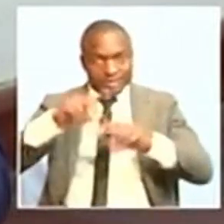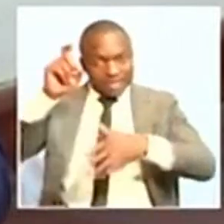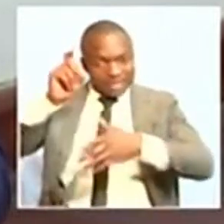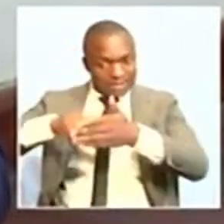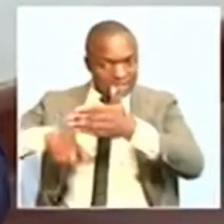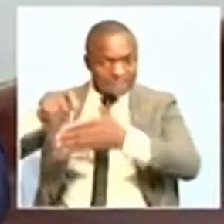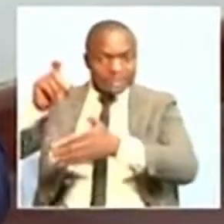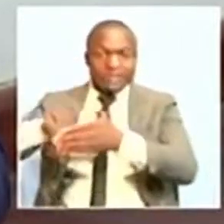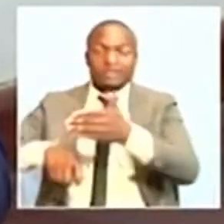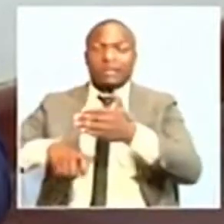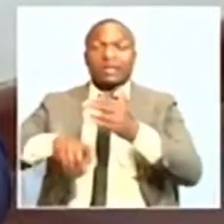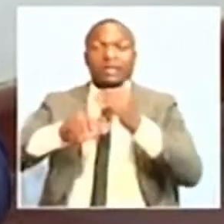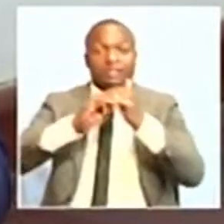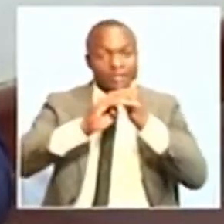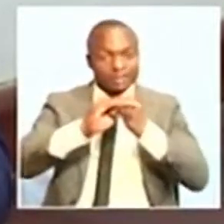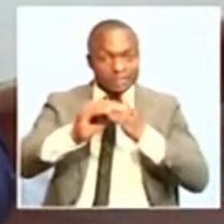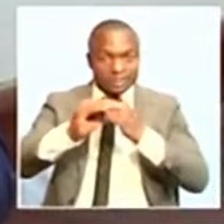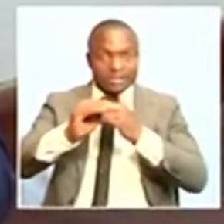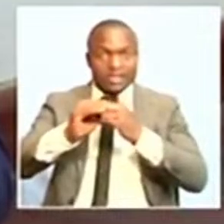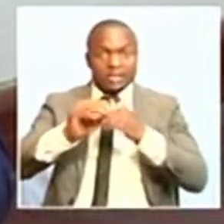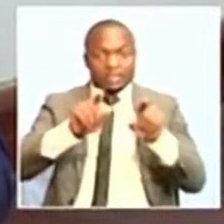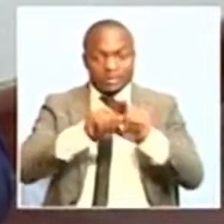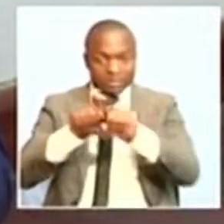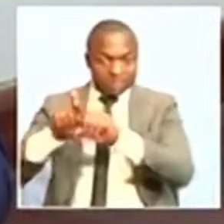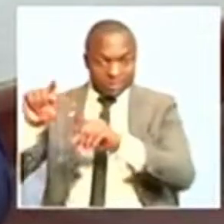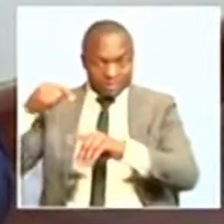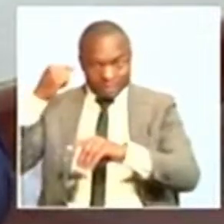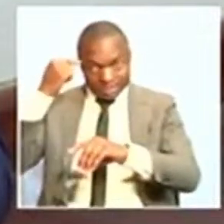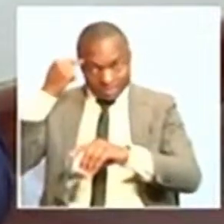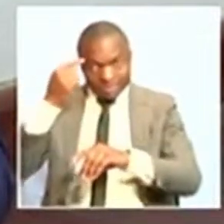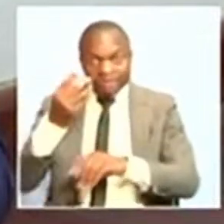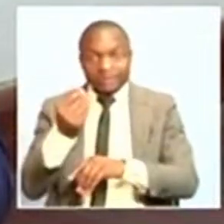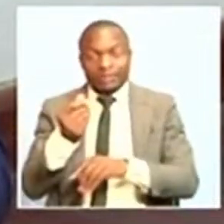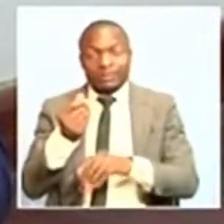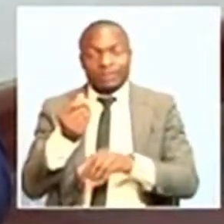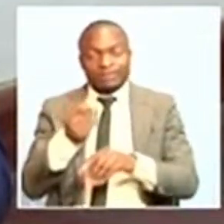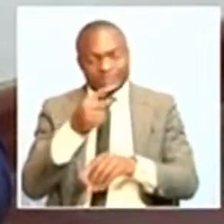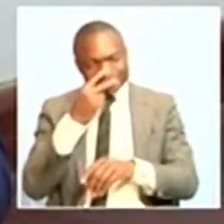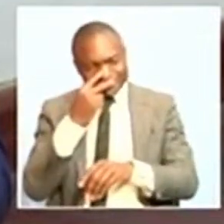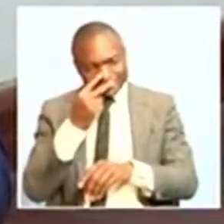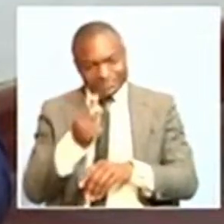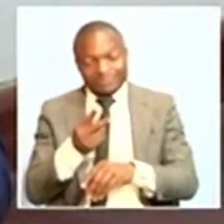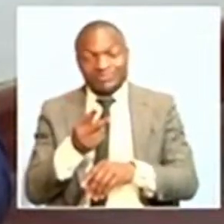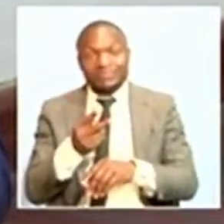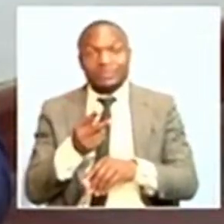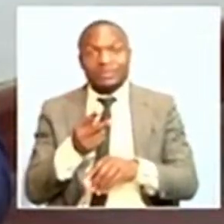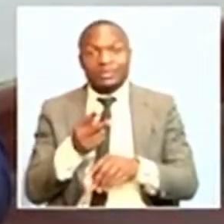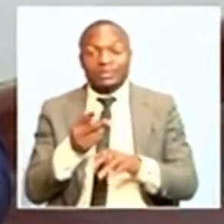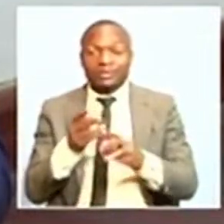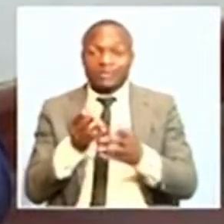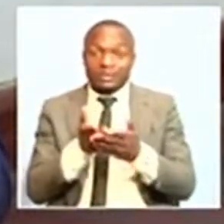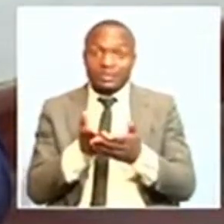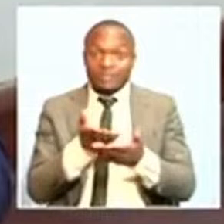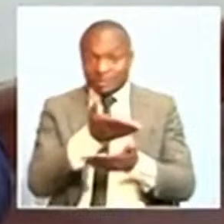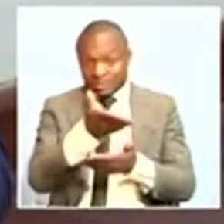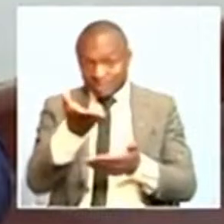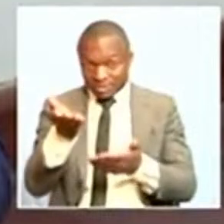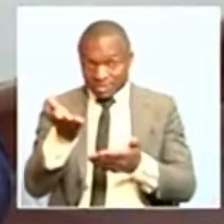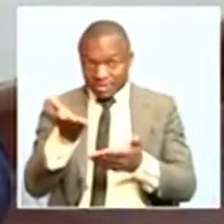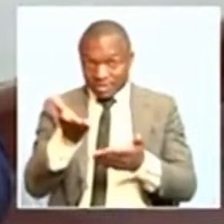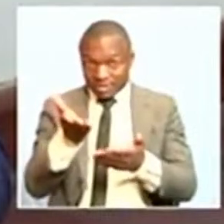base and also government revenue. However, we also note that it also presents certain challenges in